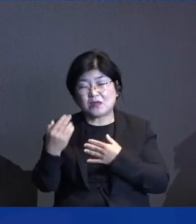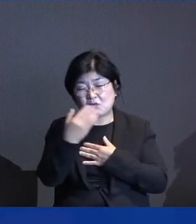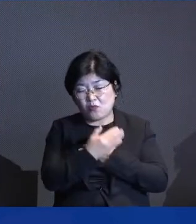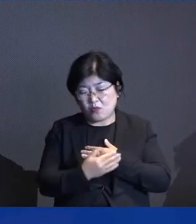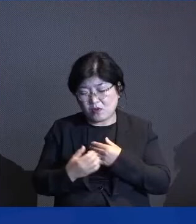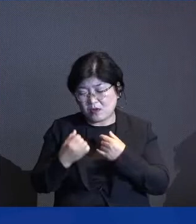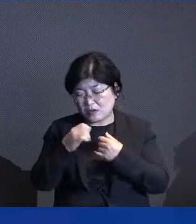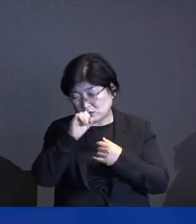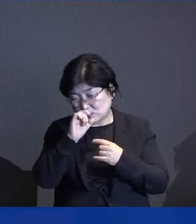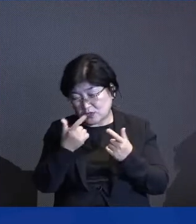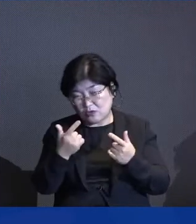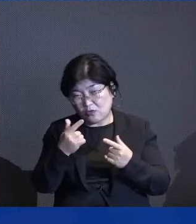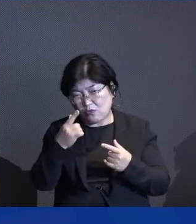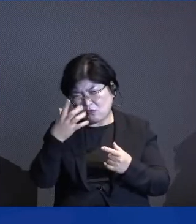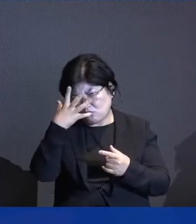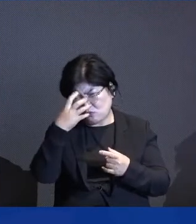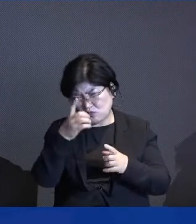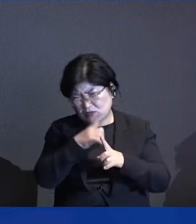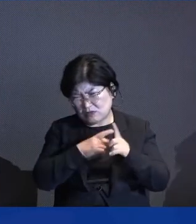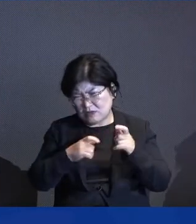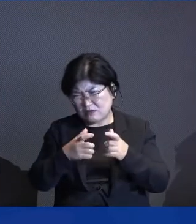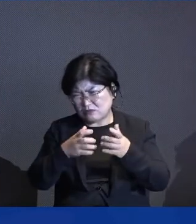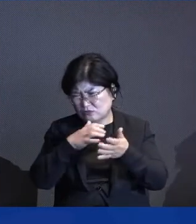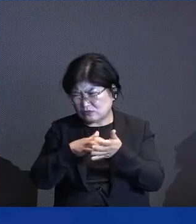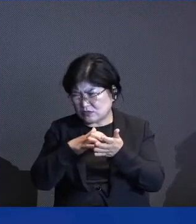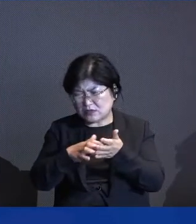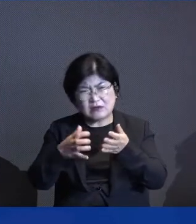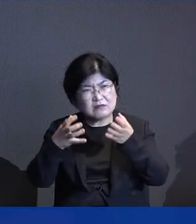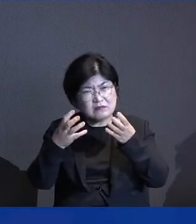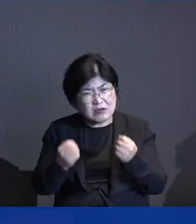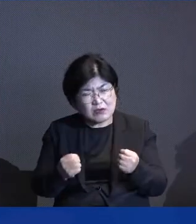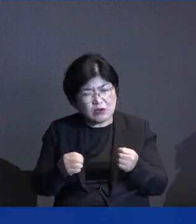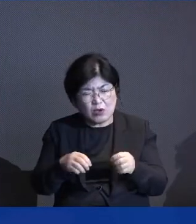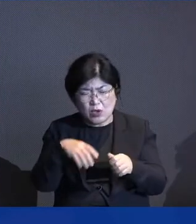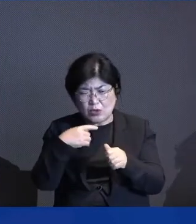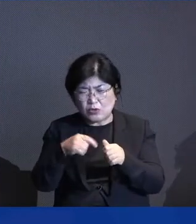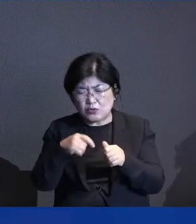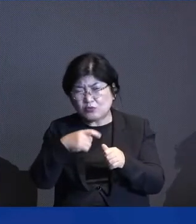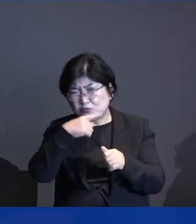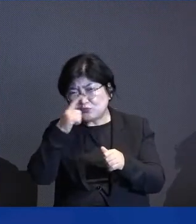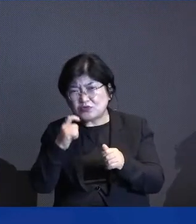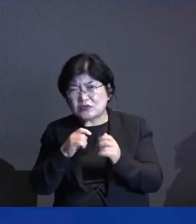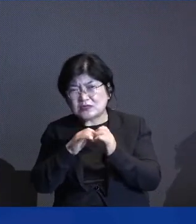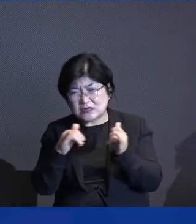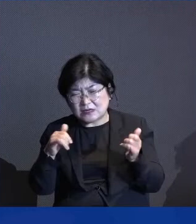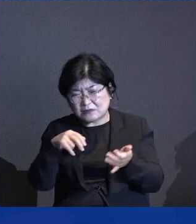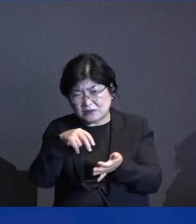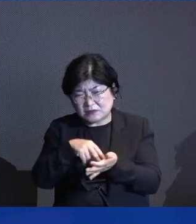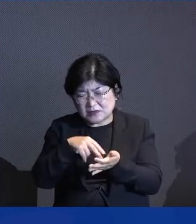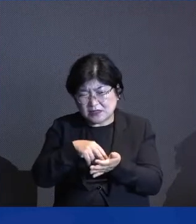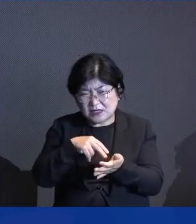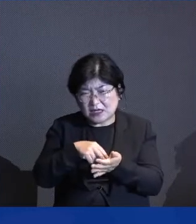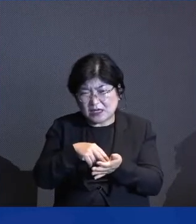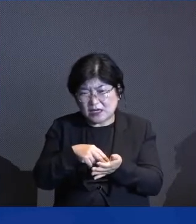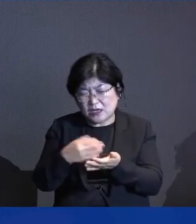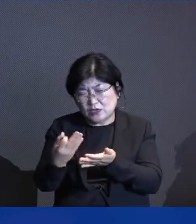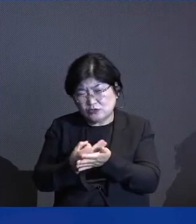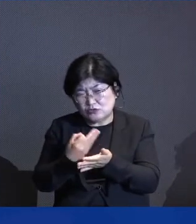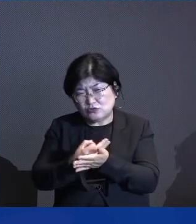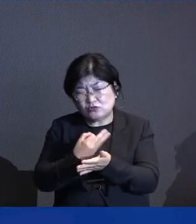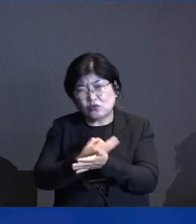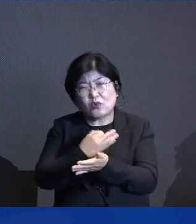one thing. And also lower education is related to a lower income and other